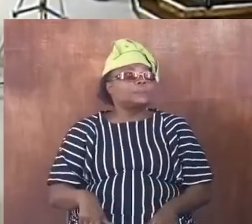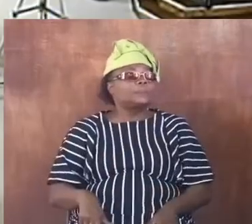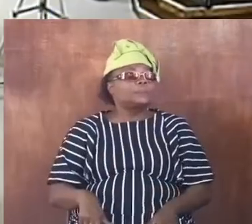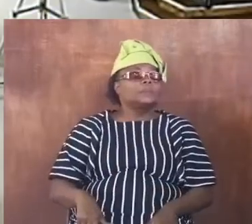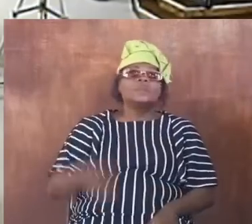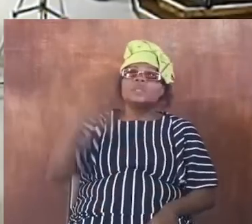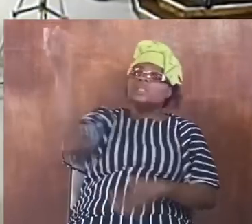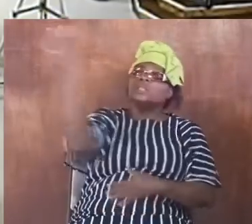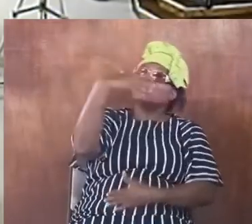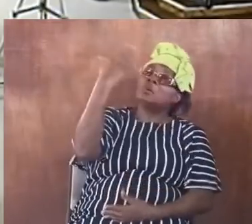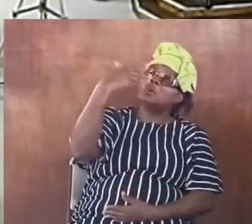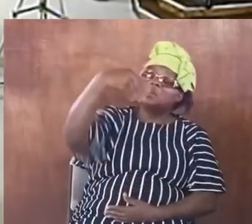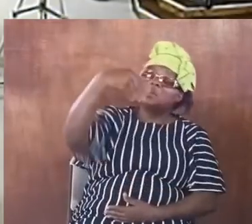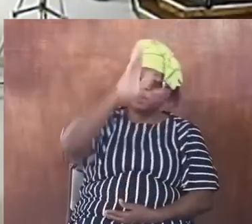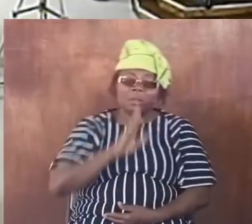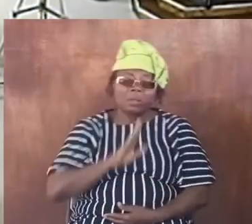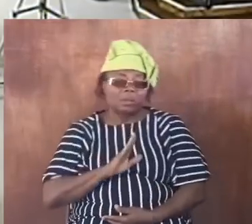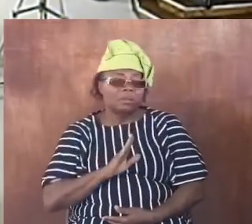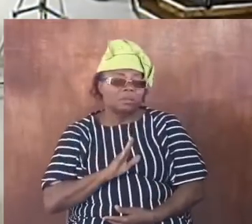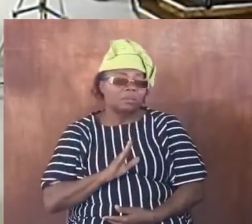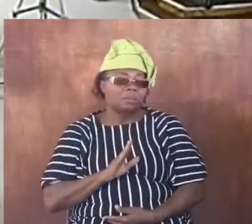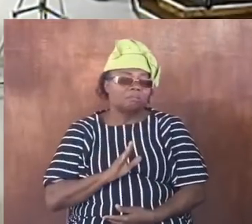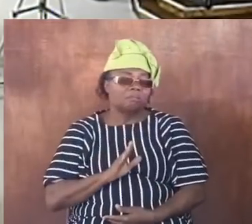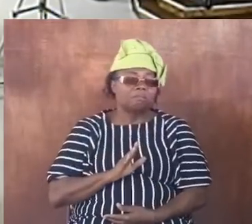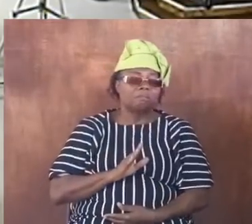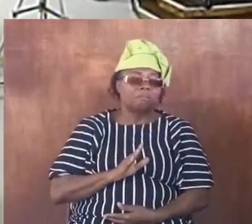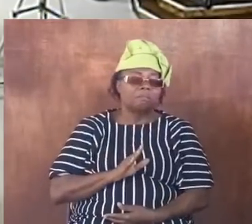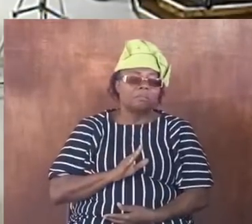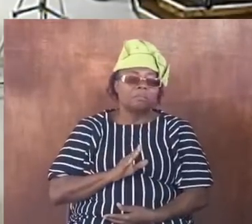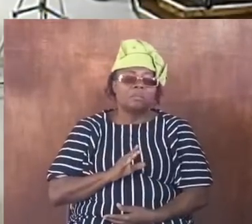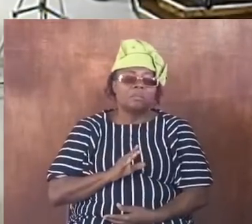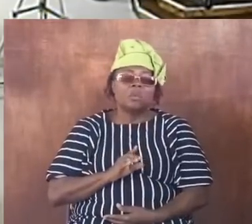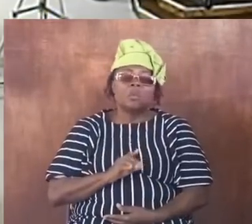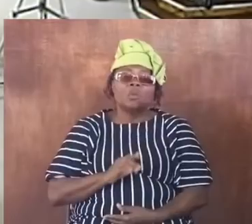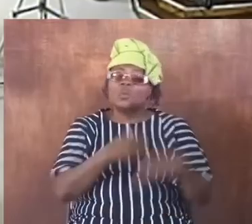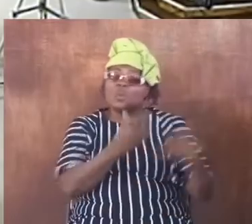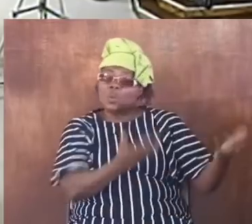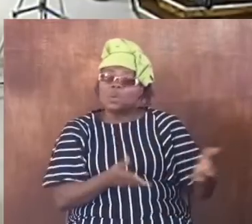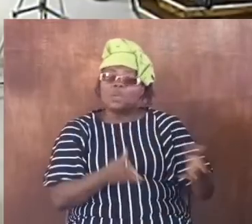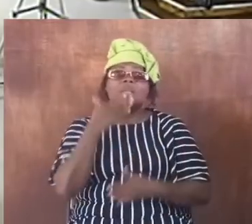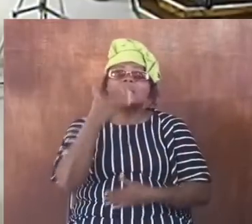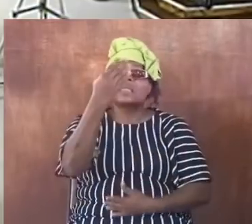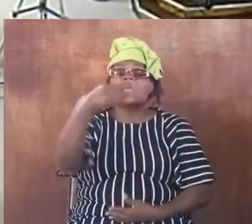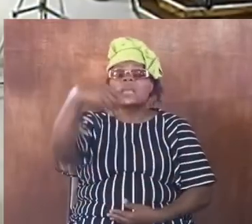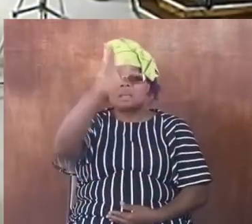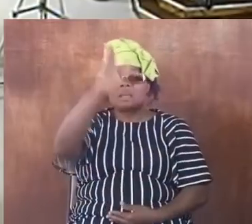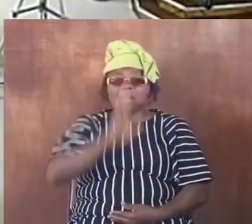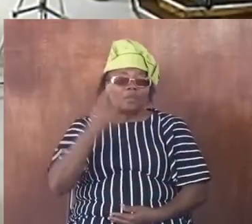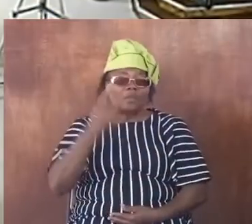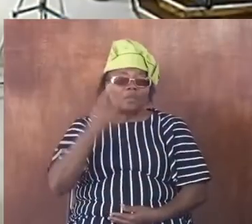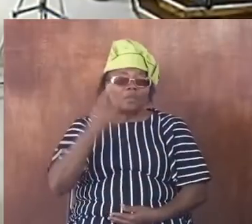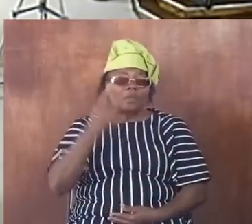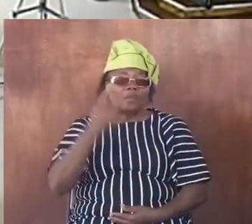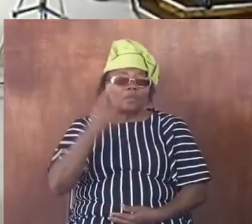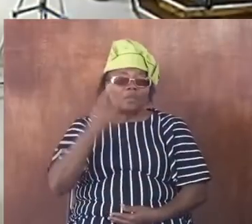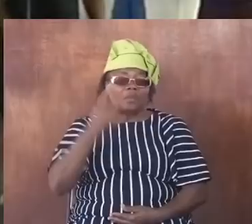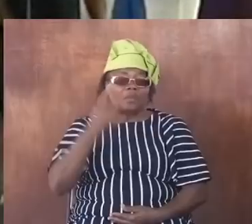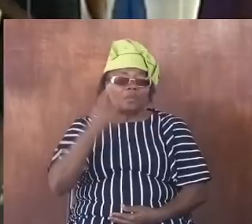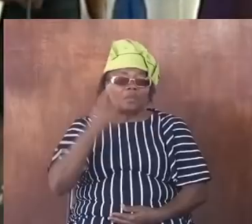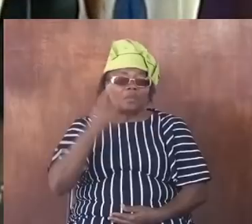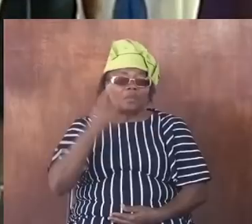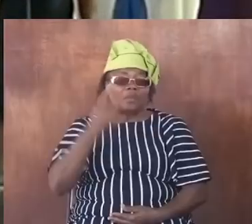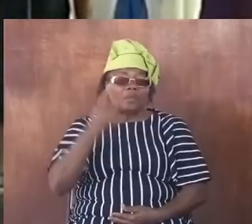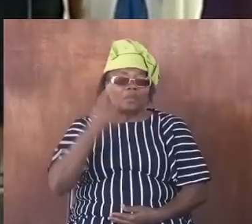He's an awesome God. We truly want to thank God for what He has been doing within our